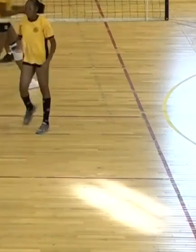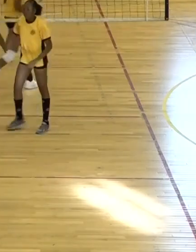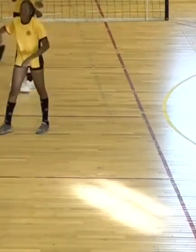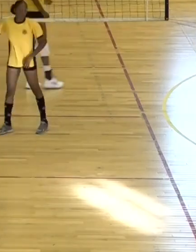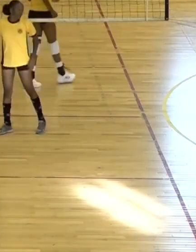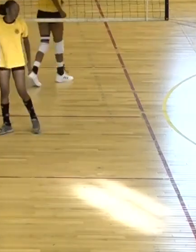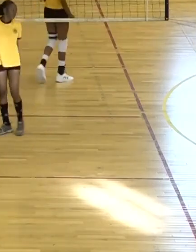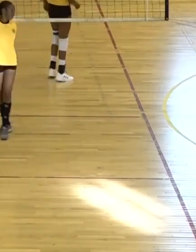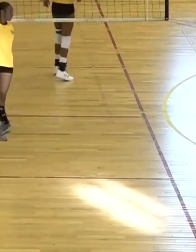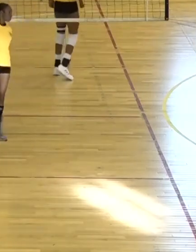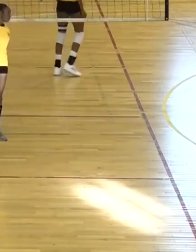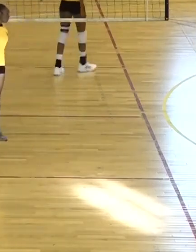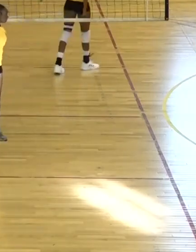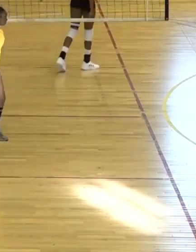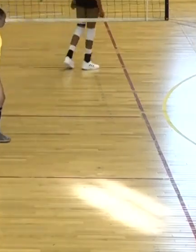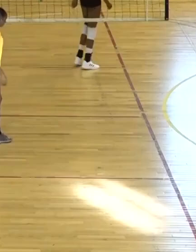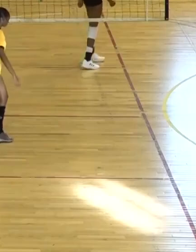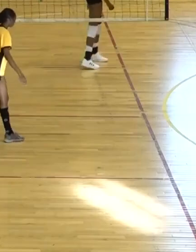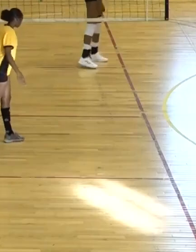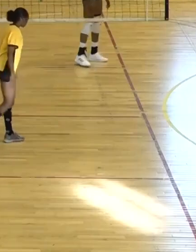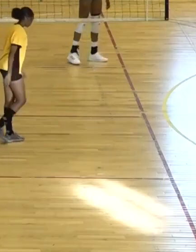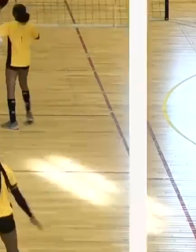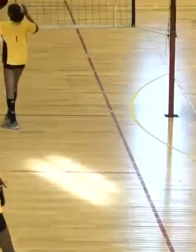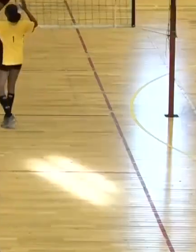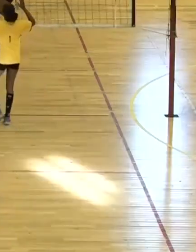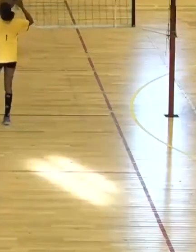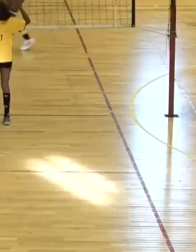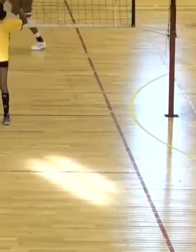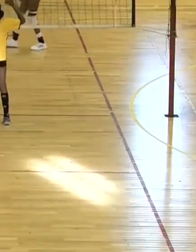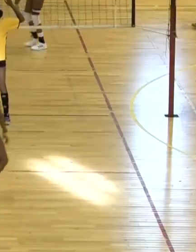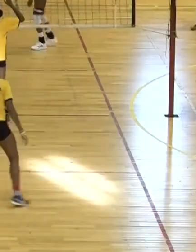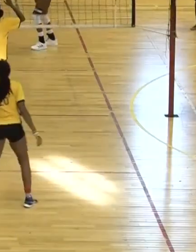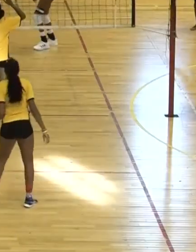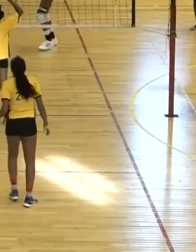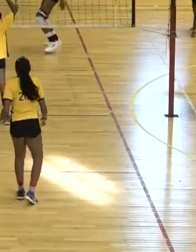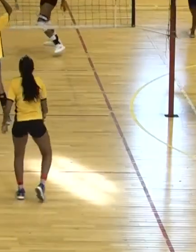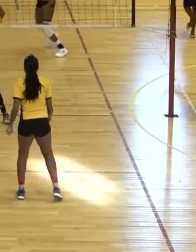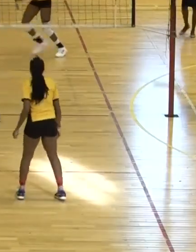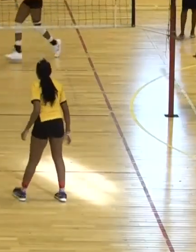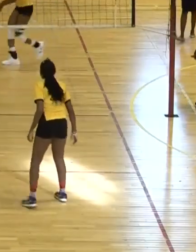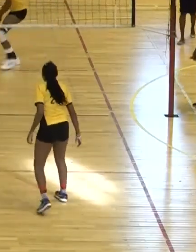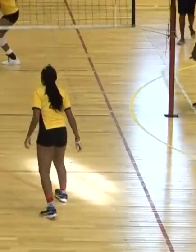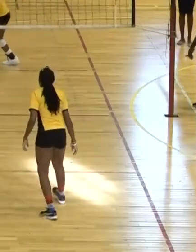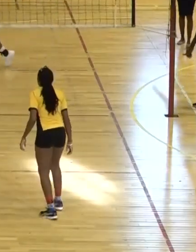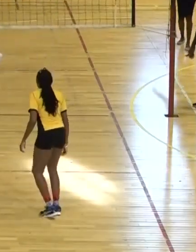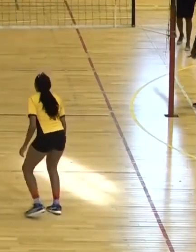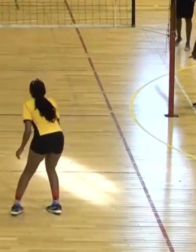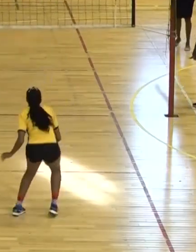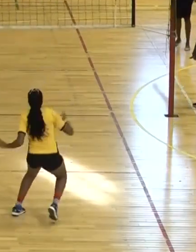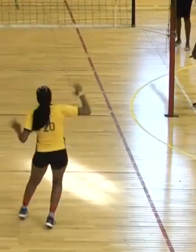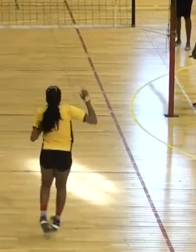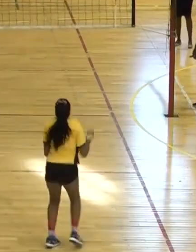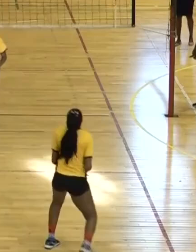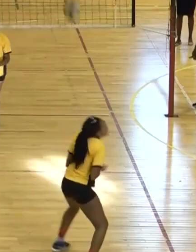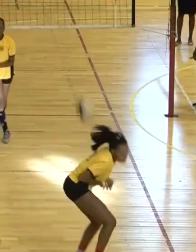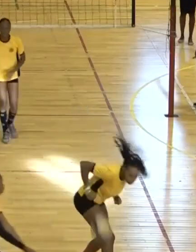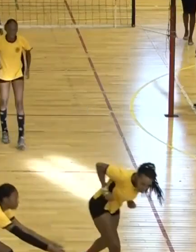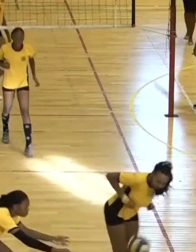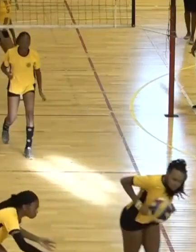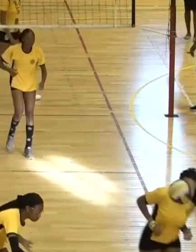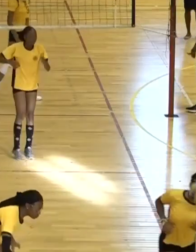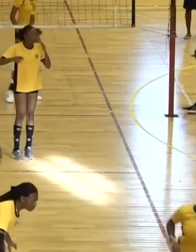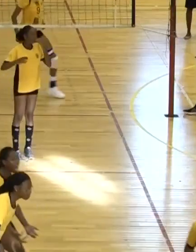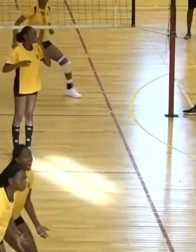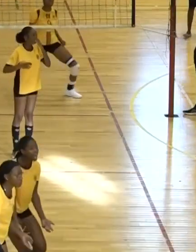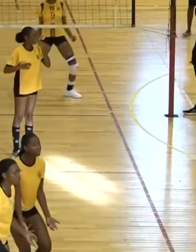finding space in the backcourt. And in everything, you need a bit of luck. Watson gifting her opponents with a free ball.